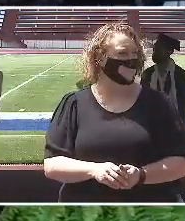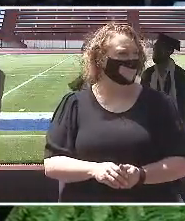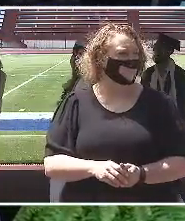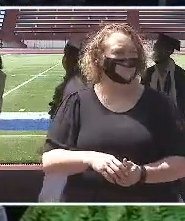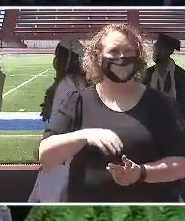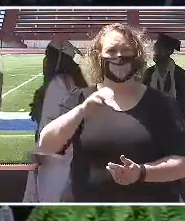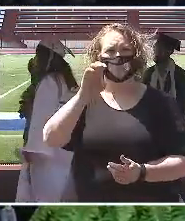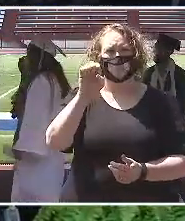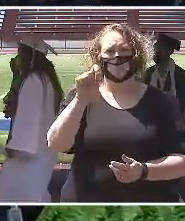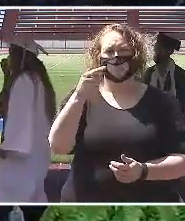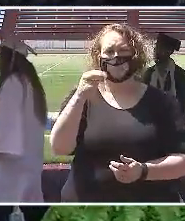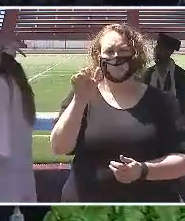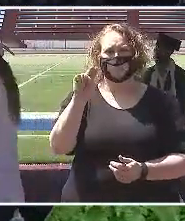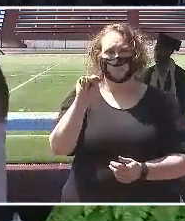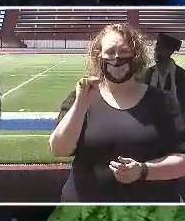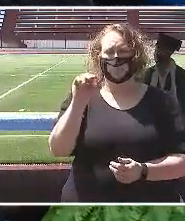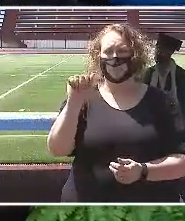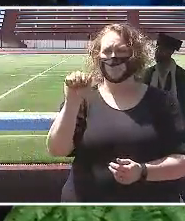Ethan Anderson.